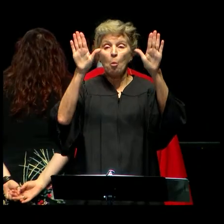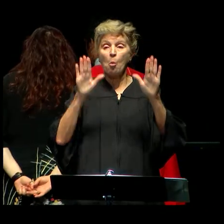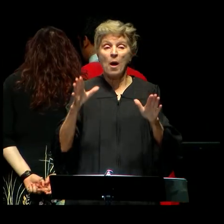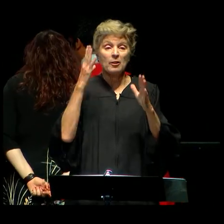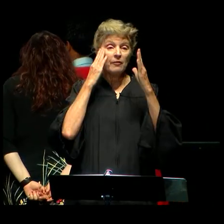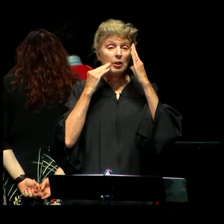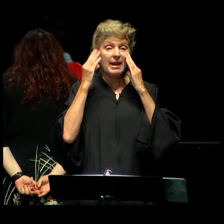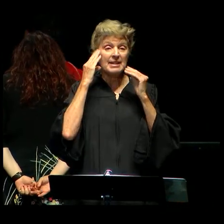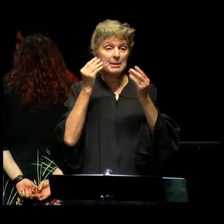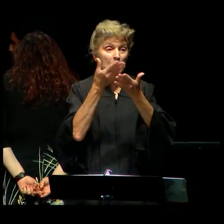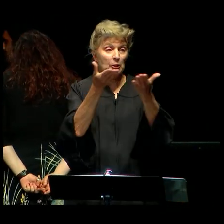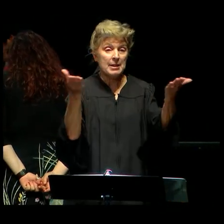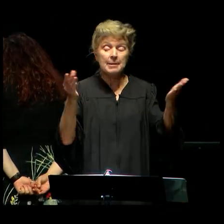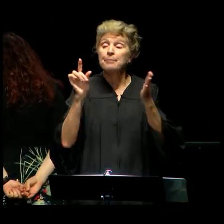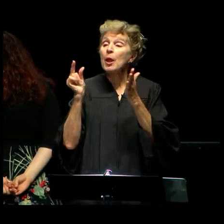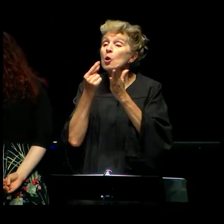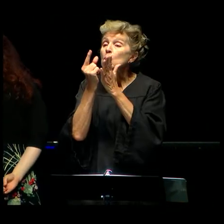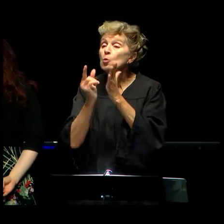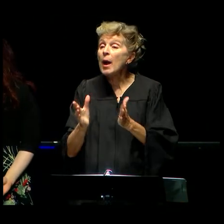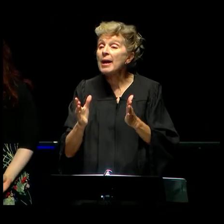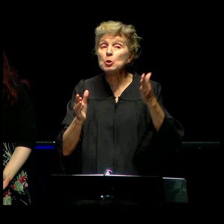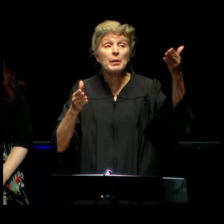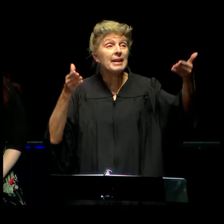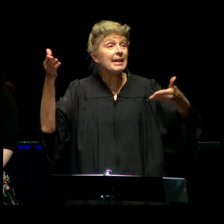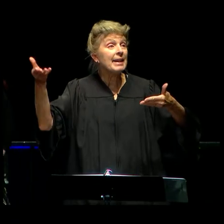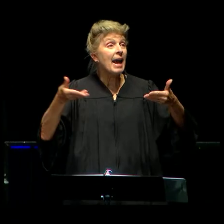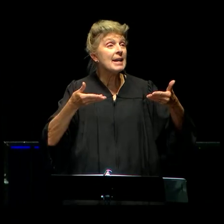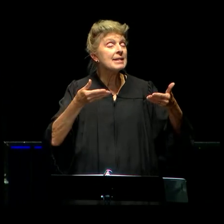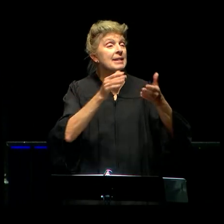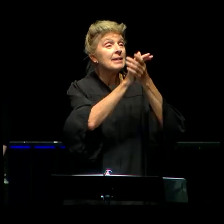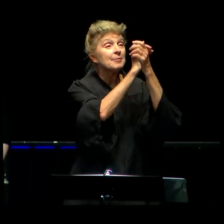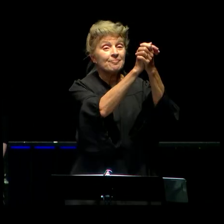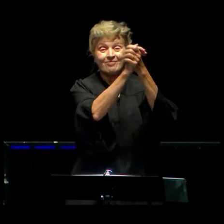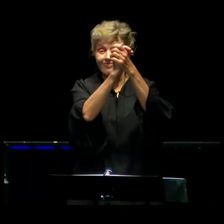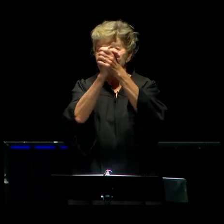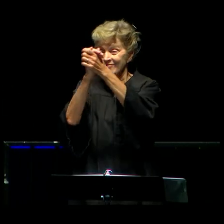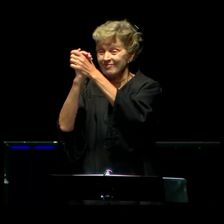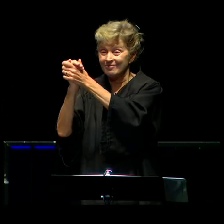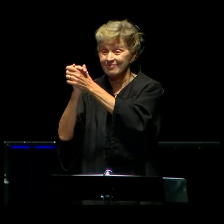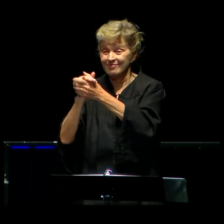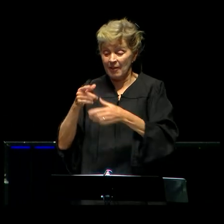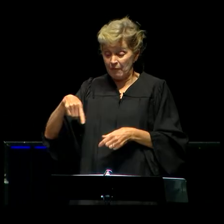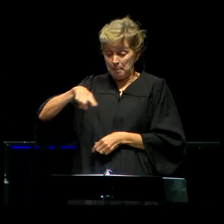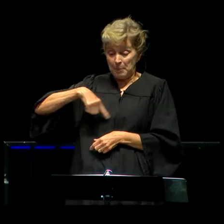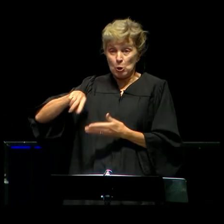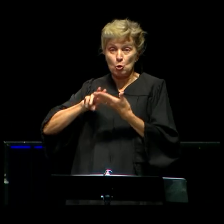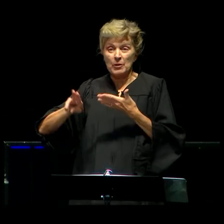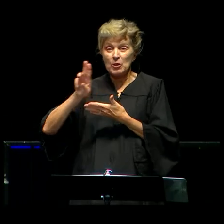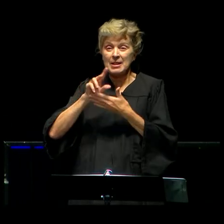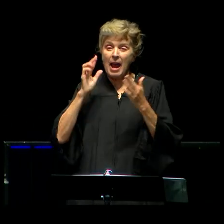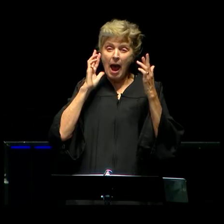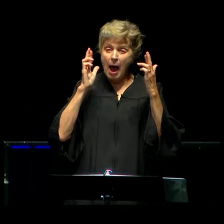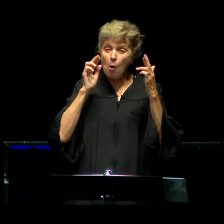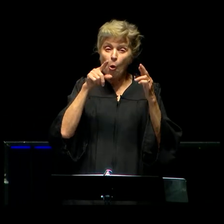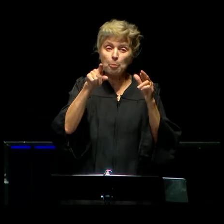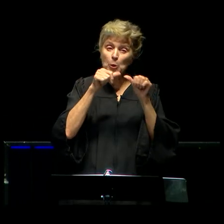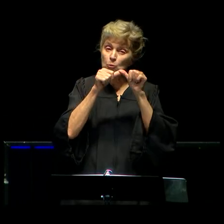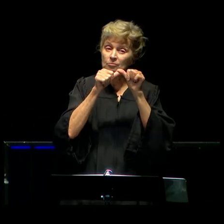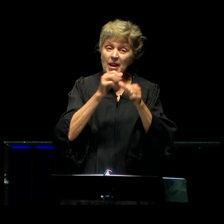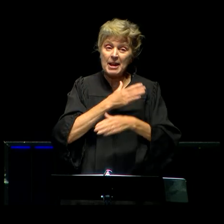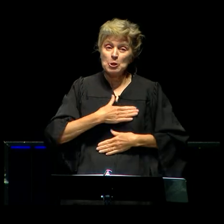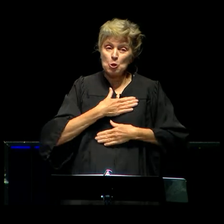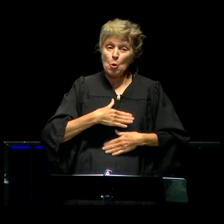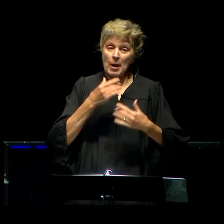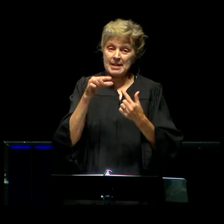for all. Graduates and guests, once again, congratulations from everyone at the university. I hope that you continue to enjoy this